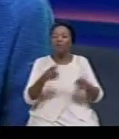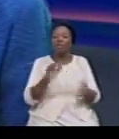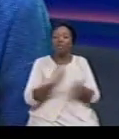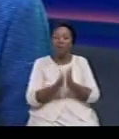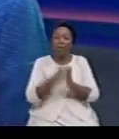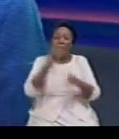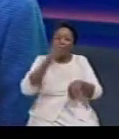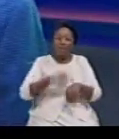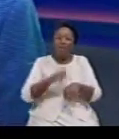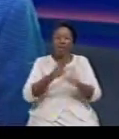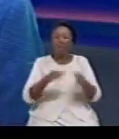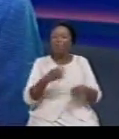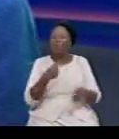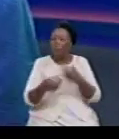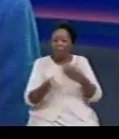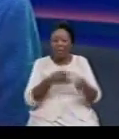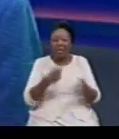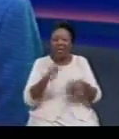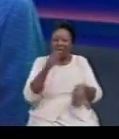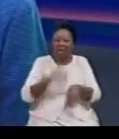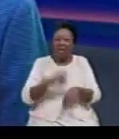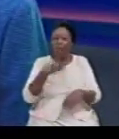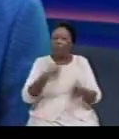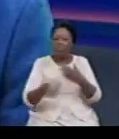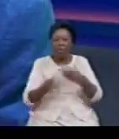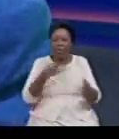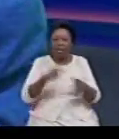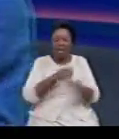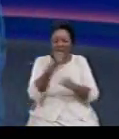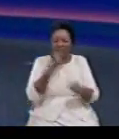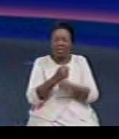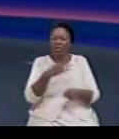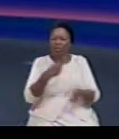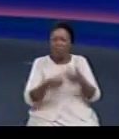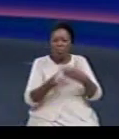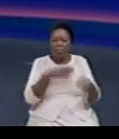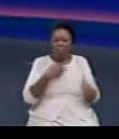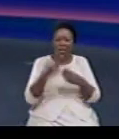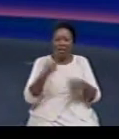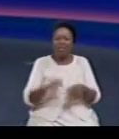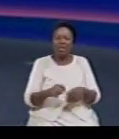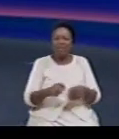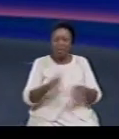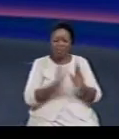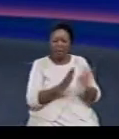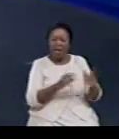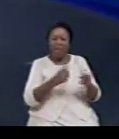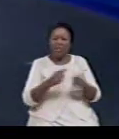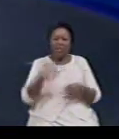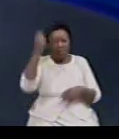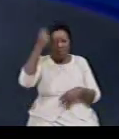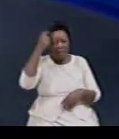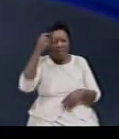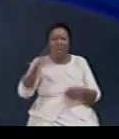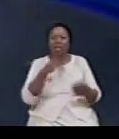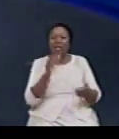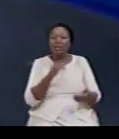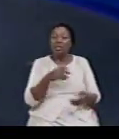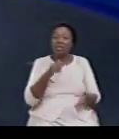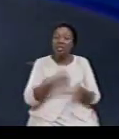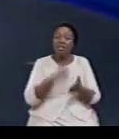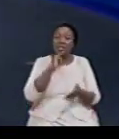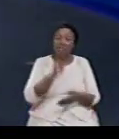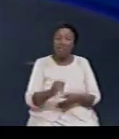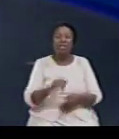no matter the time, no matter the age, and no matter the dispensation you are living in, it